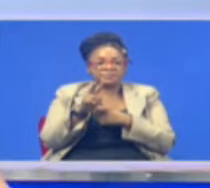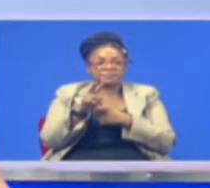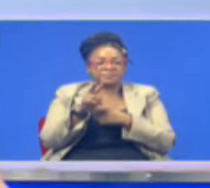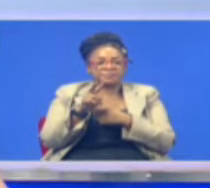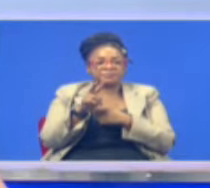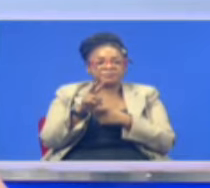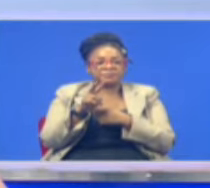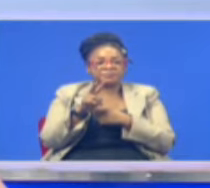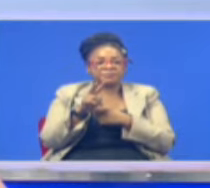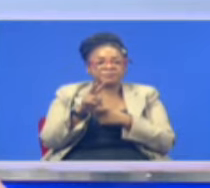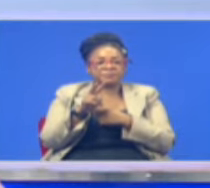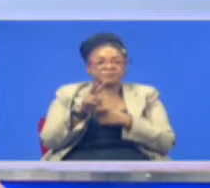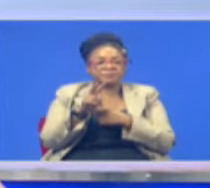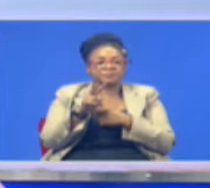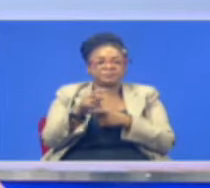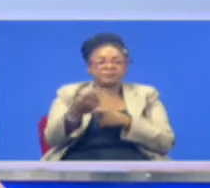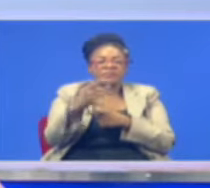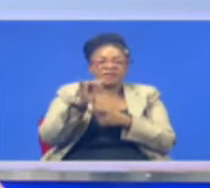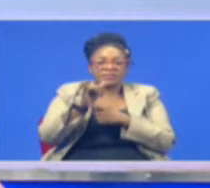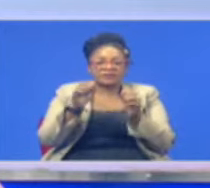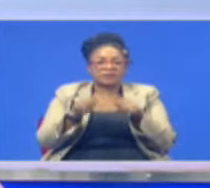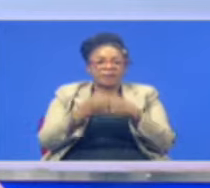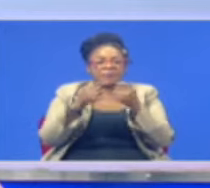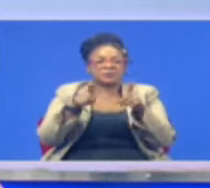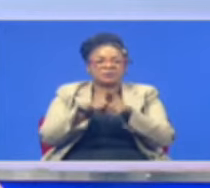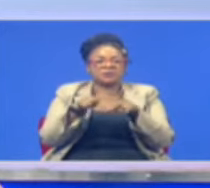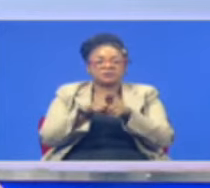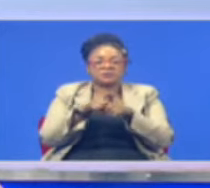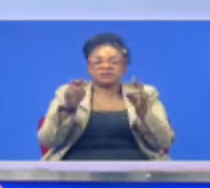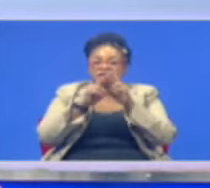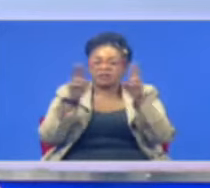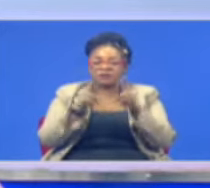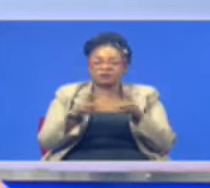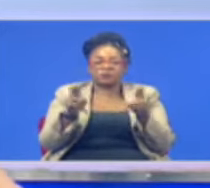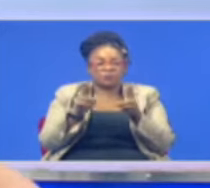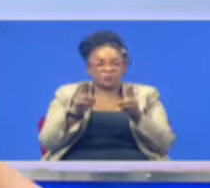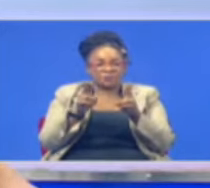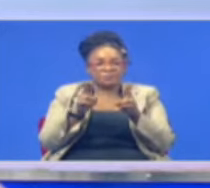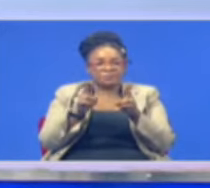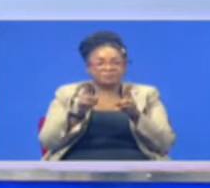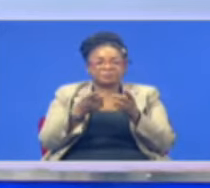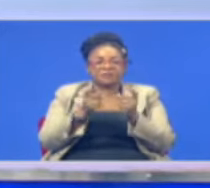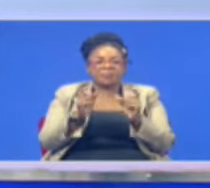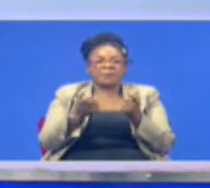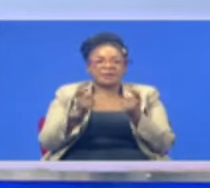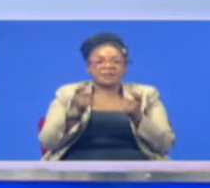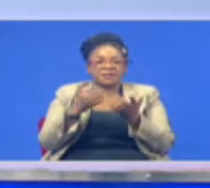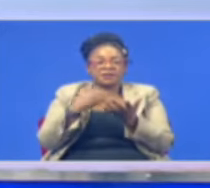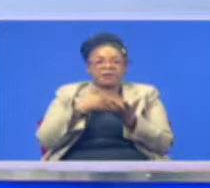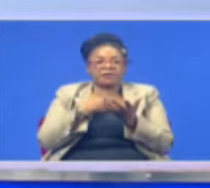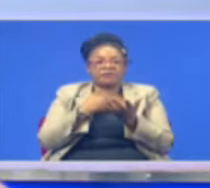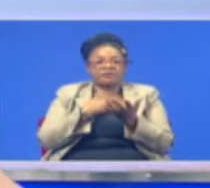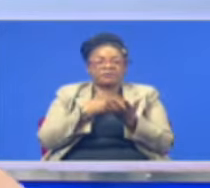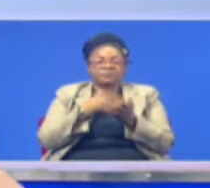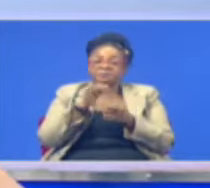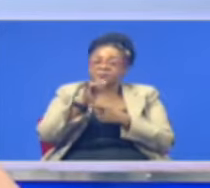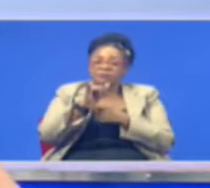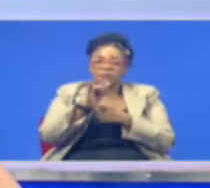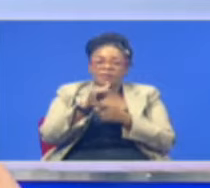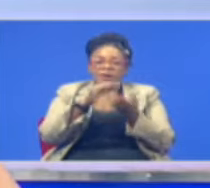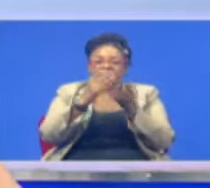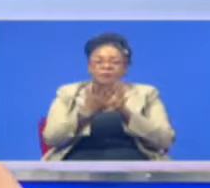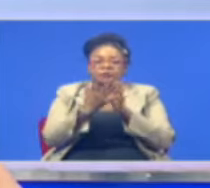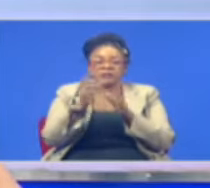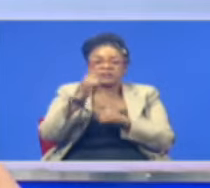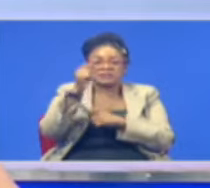Well, this comes as there are reports from international media houses that a rare tropical cyclone is approaching Tanzania